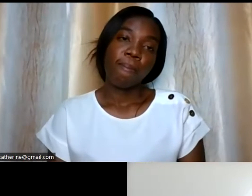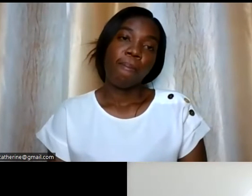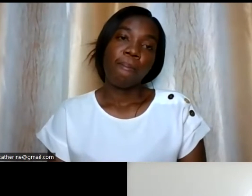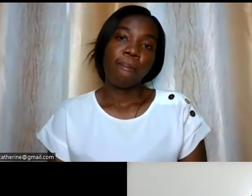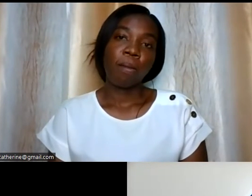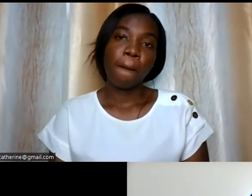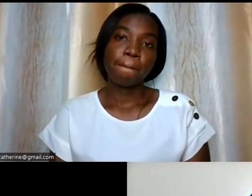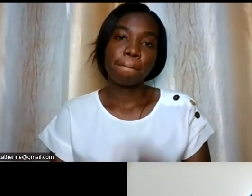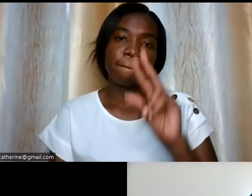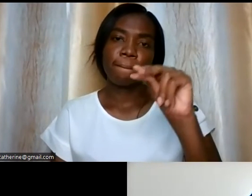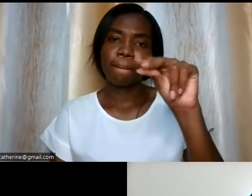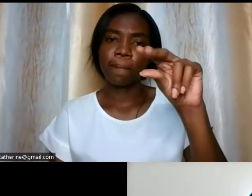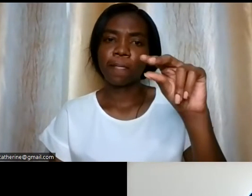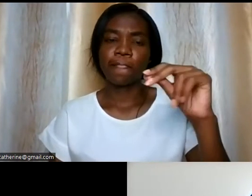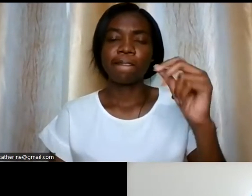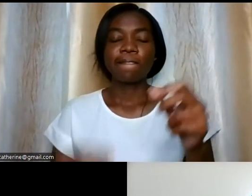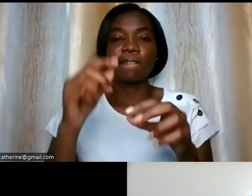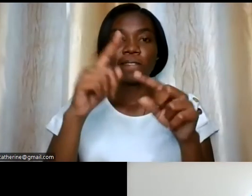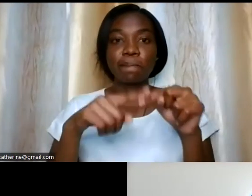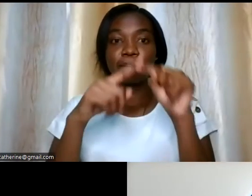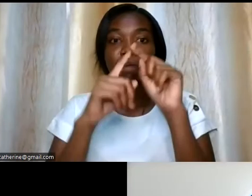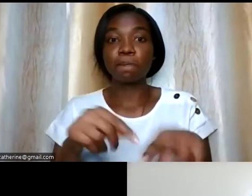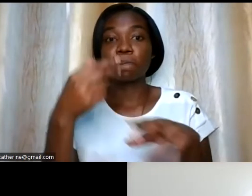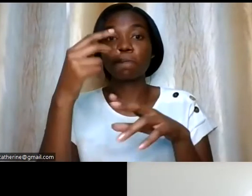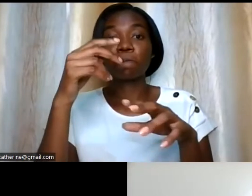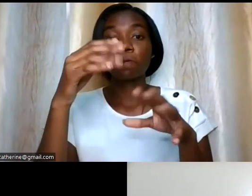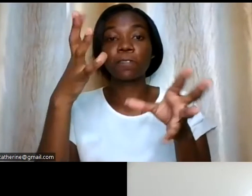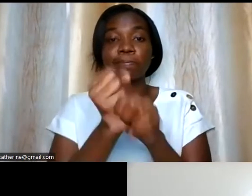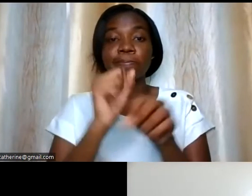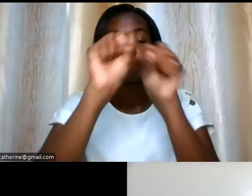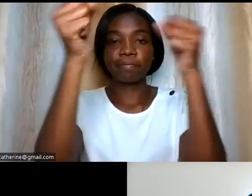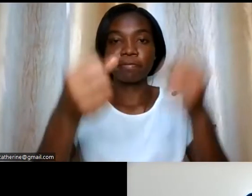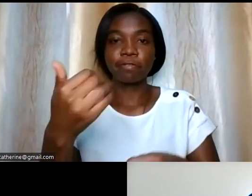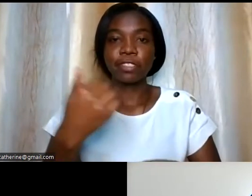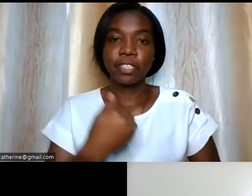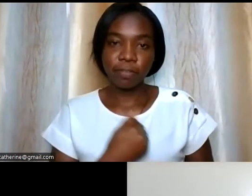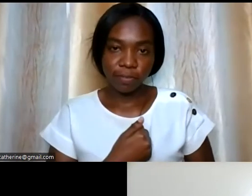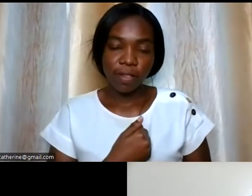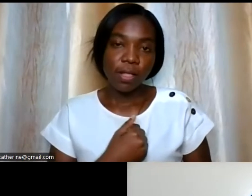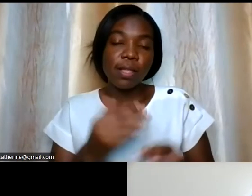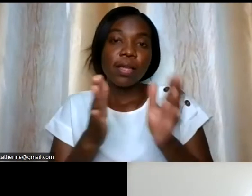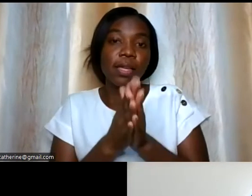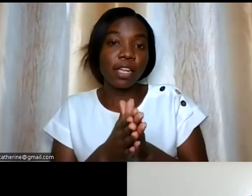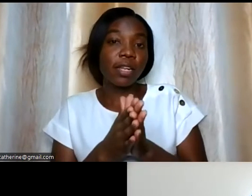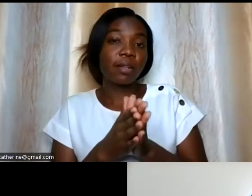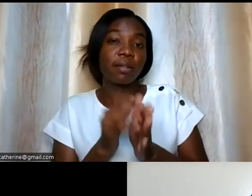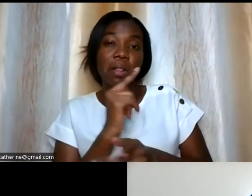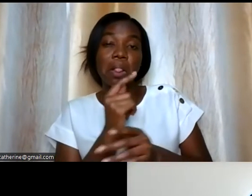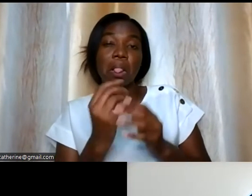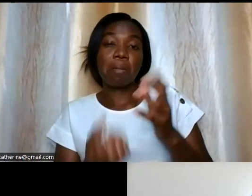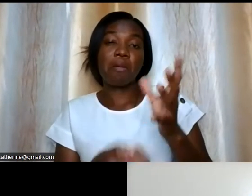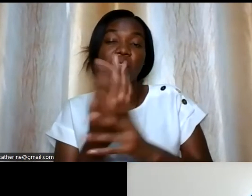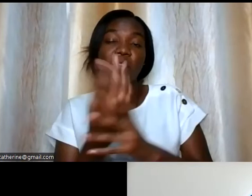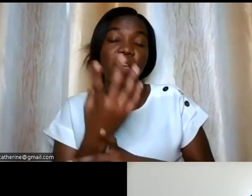Now, depending on the organogram that you have, the organogram, what that basically provides for you is